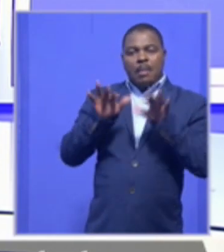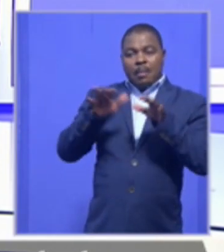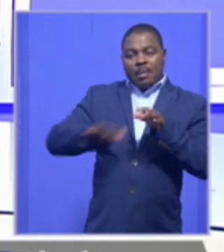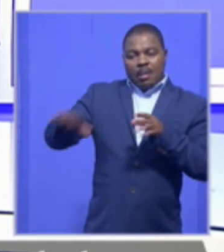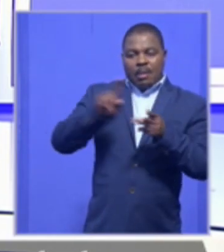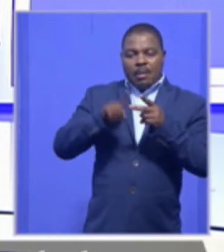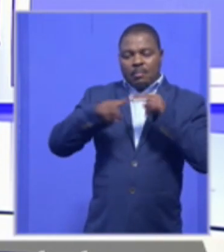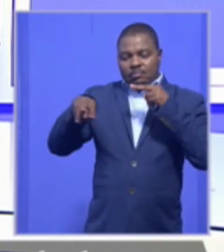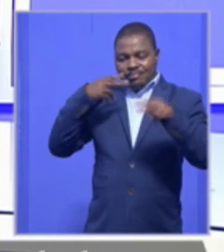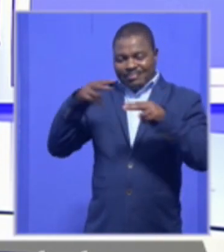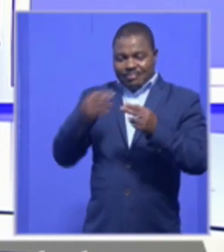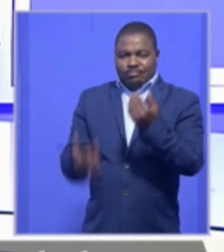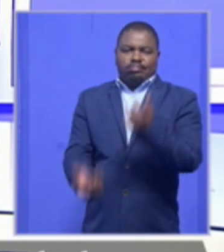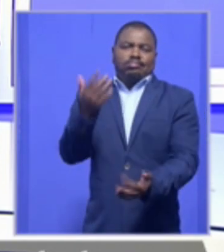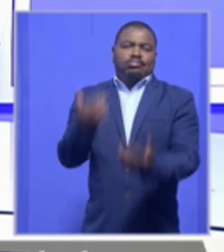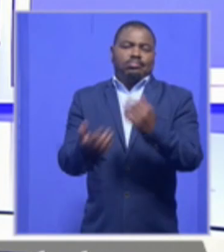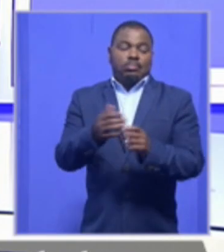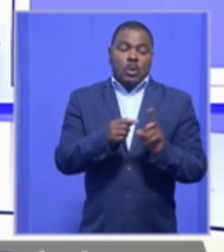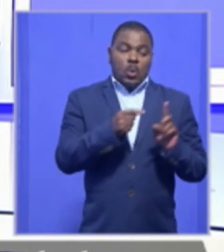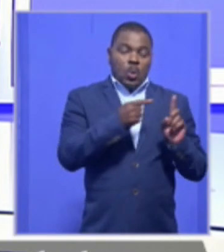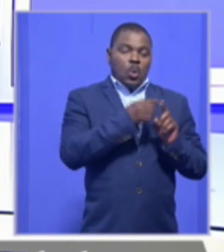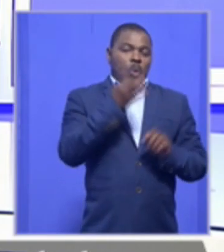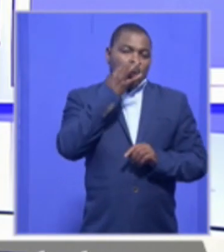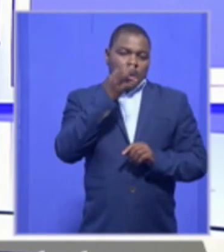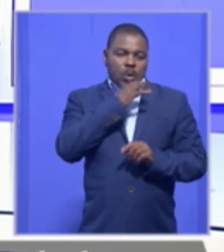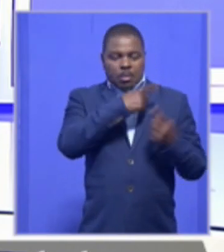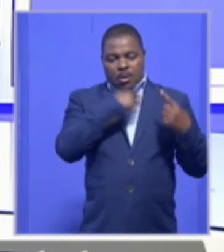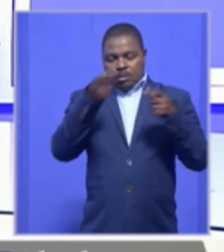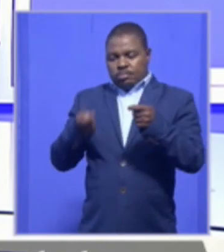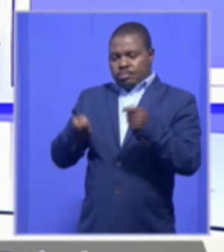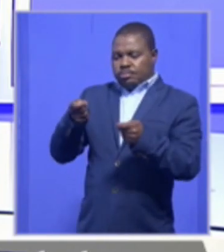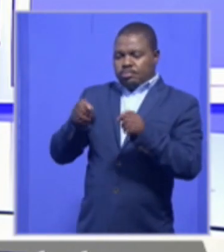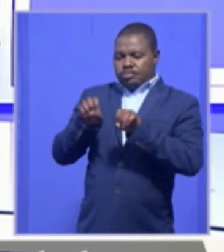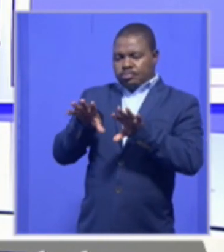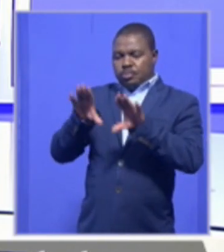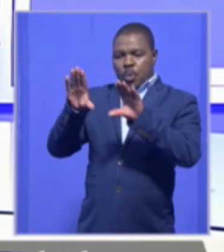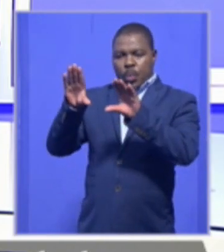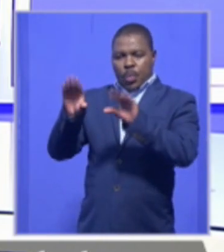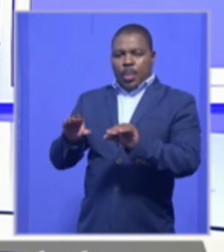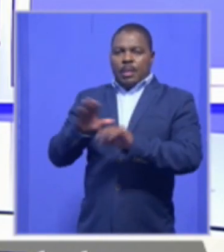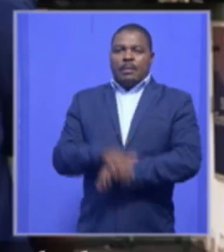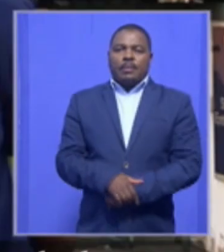ya bojelo. Molaudzi o re mollo o ile wa bewa ka tlase ga taolo.